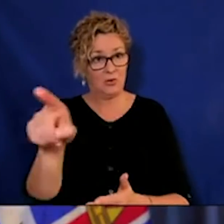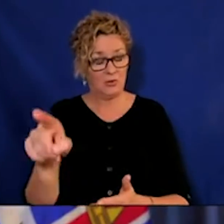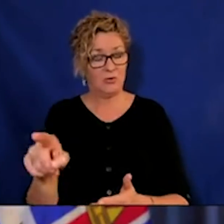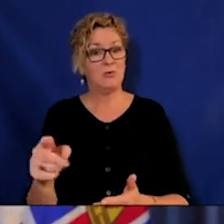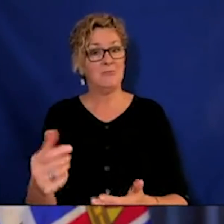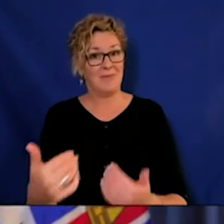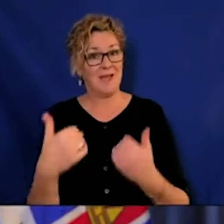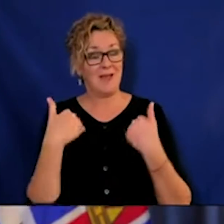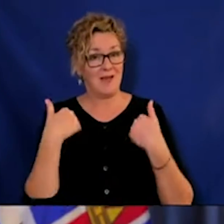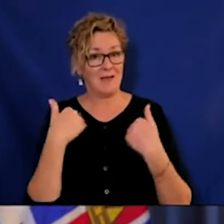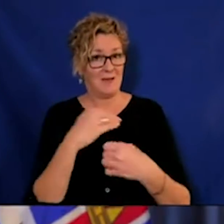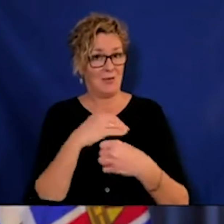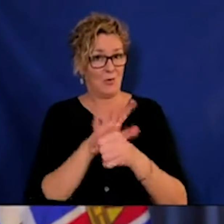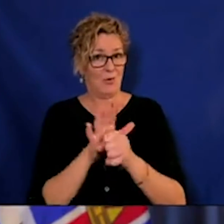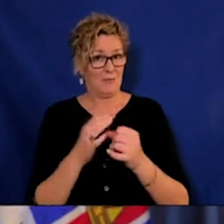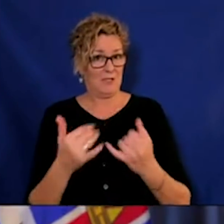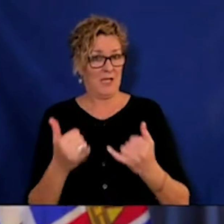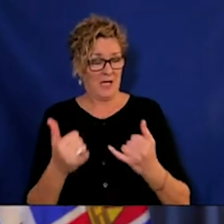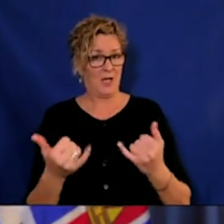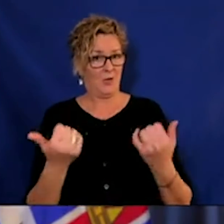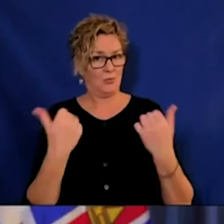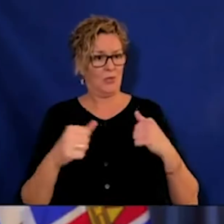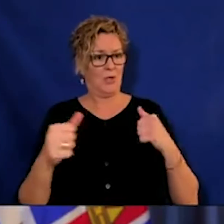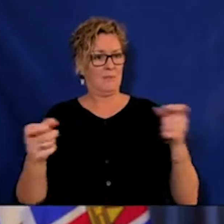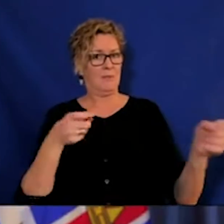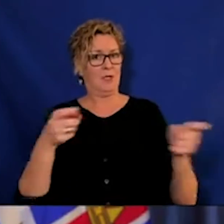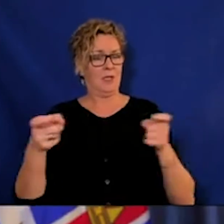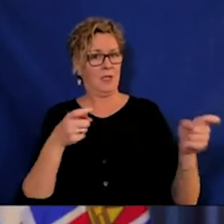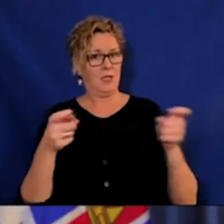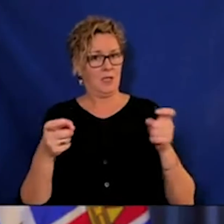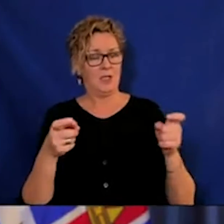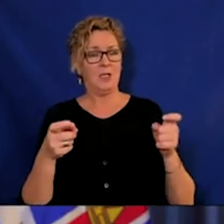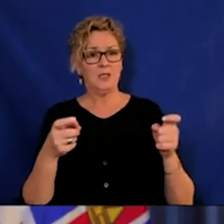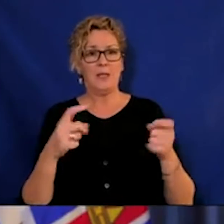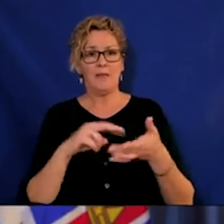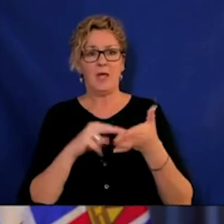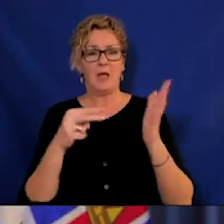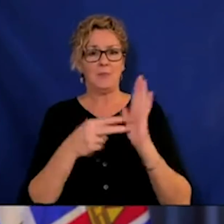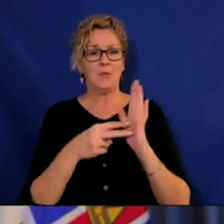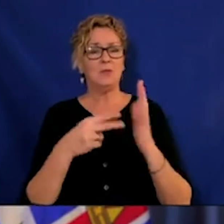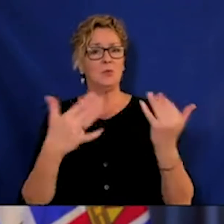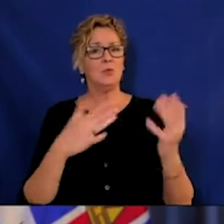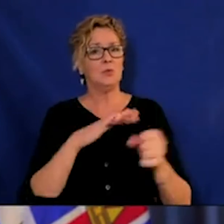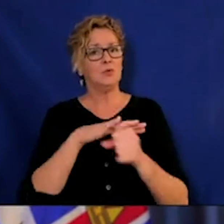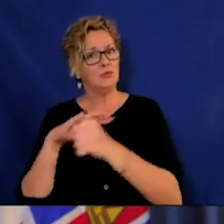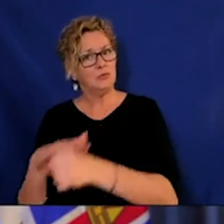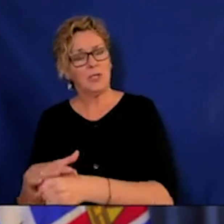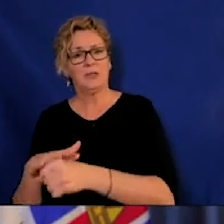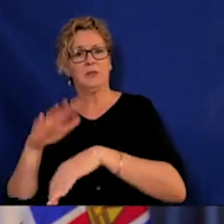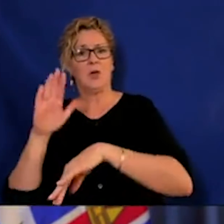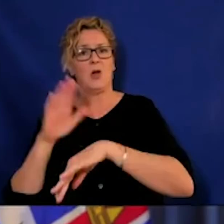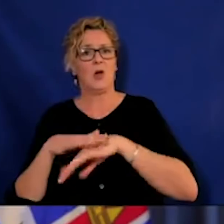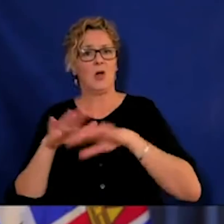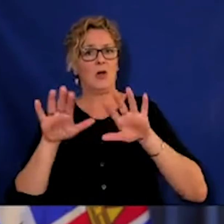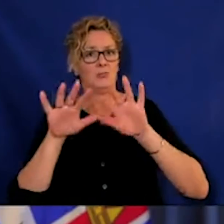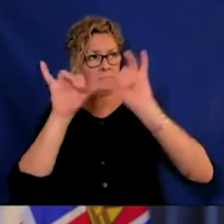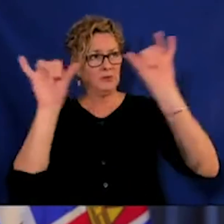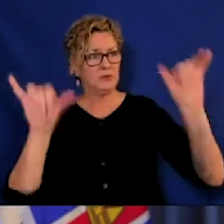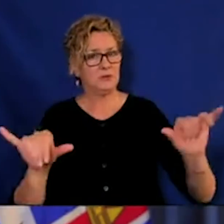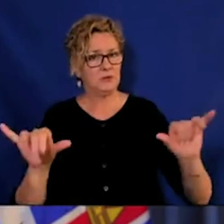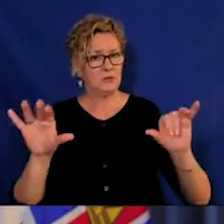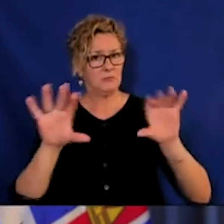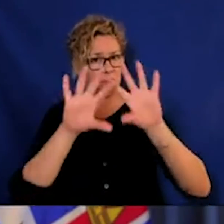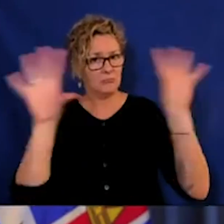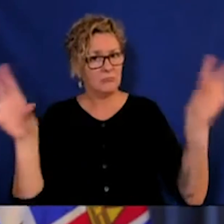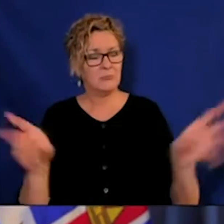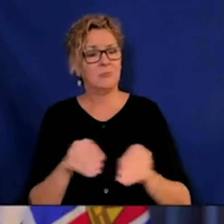challenges on long-term care communities. And so we are continuing in every way to seek the resources necessary to